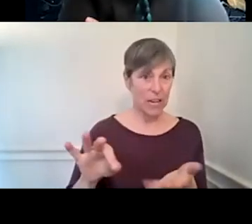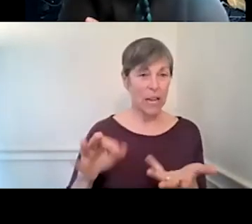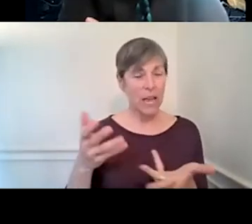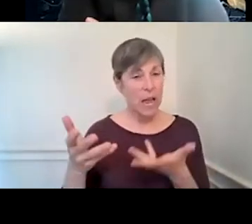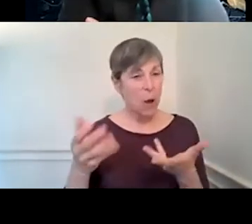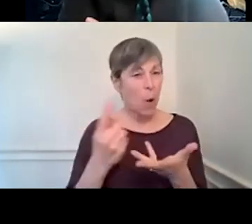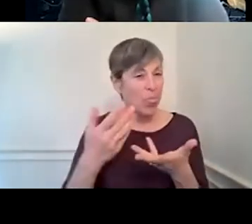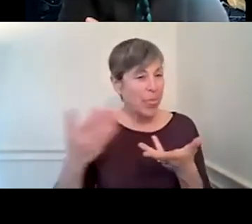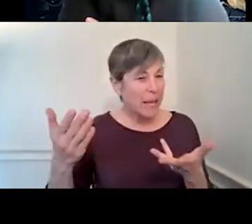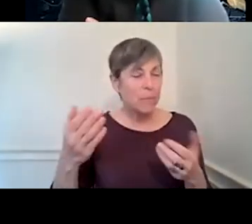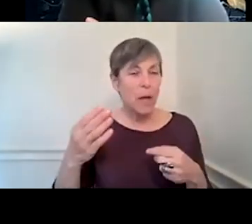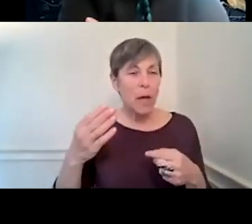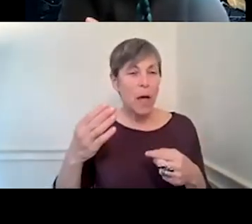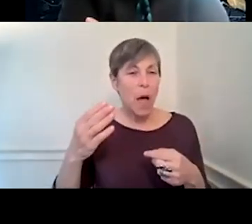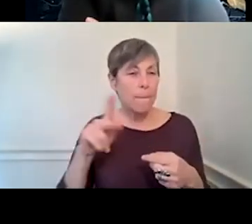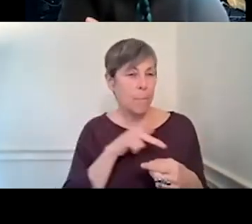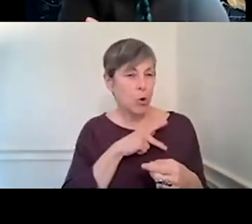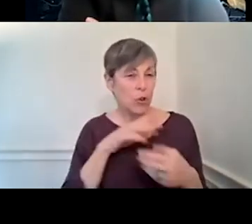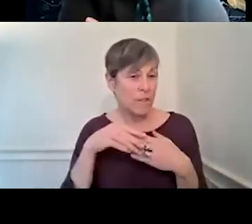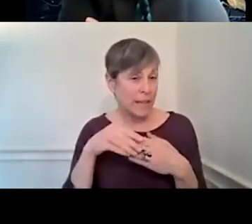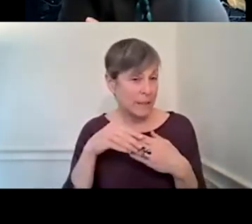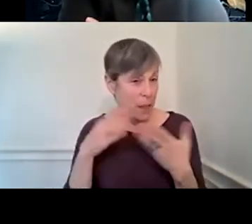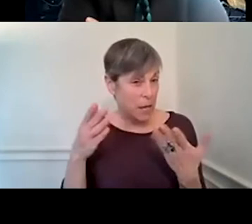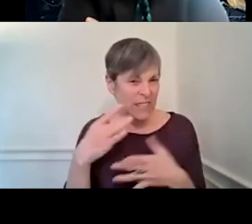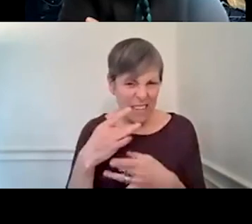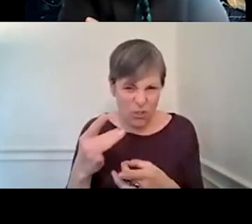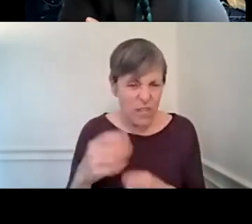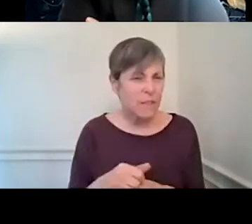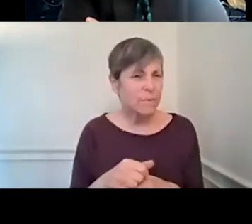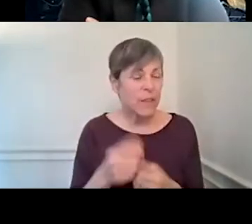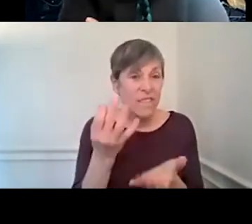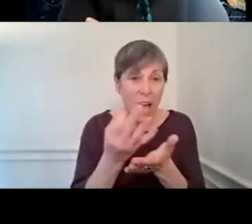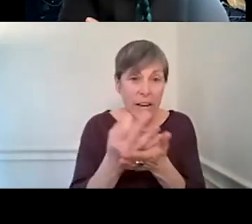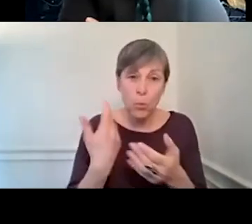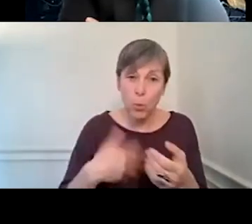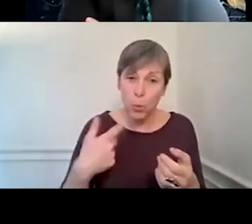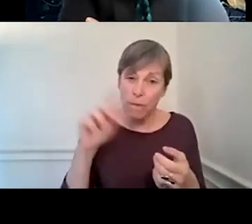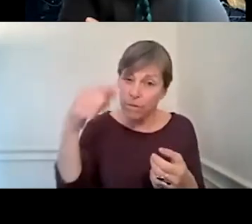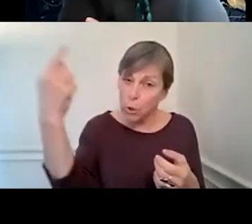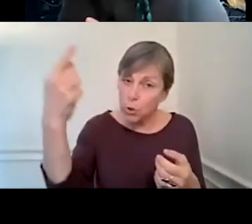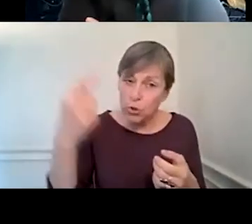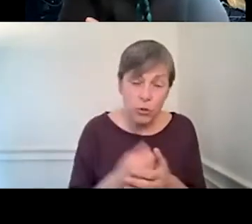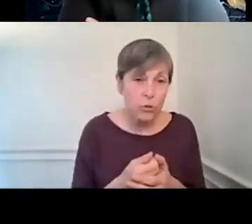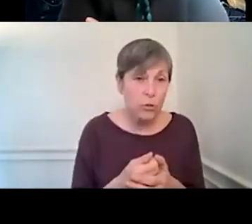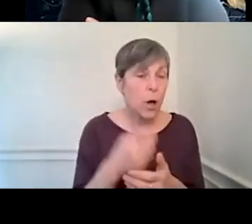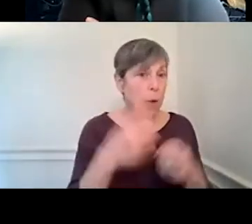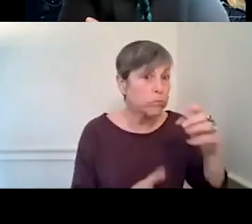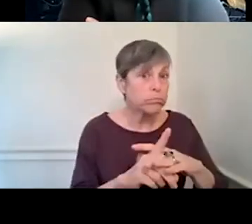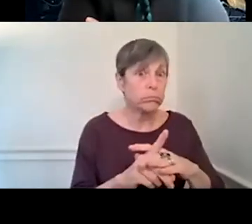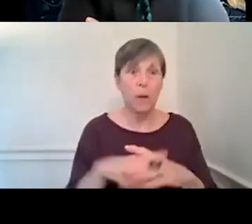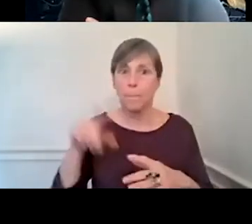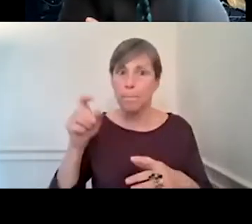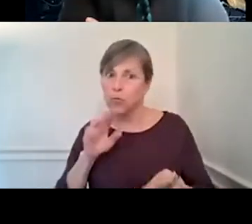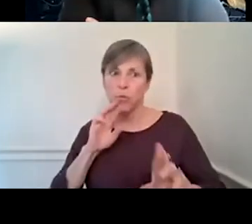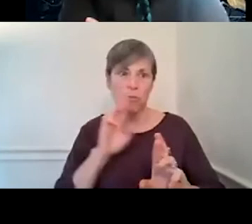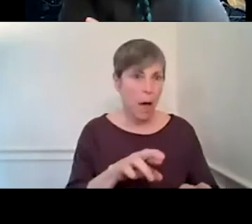Mm. Clients came first, and if the client called Christmas Eve, I mean, you had to respond. So I